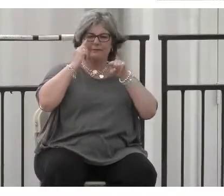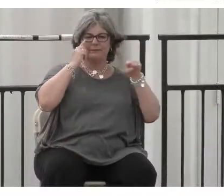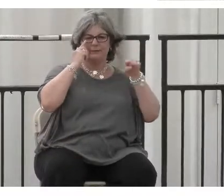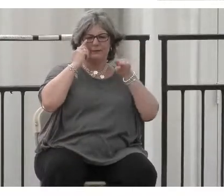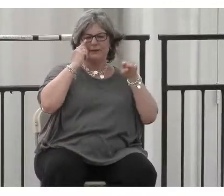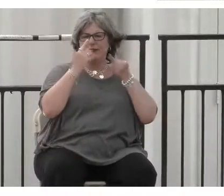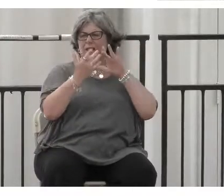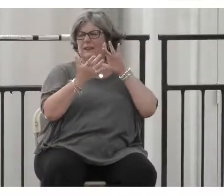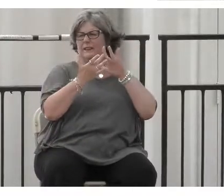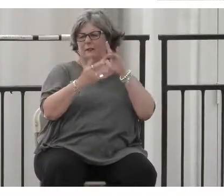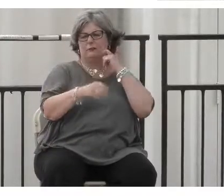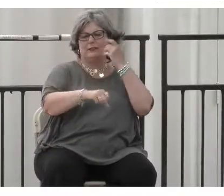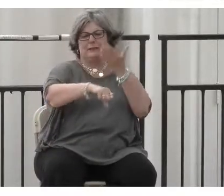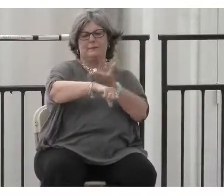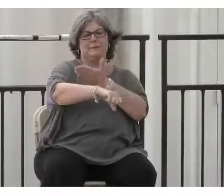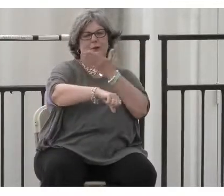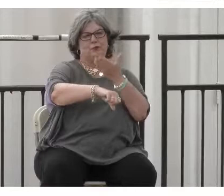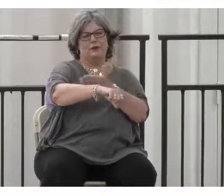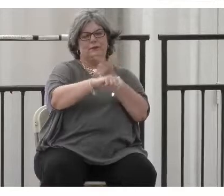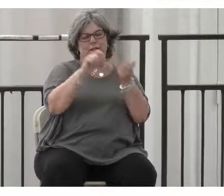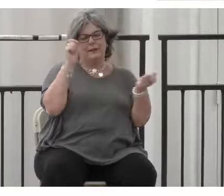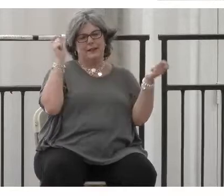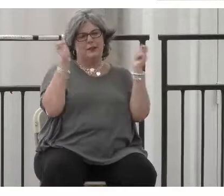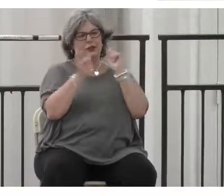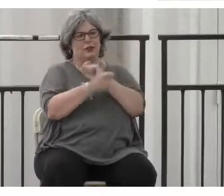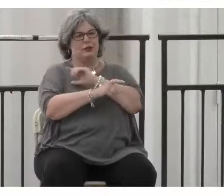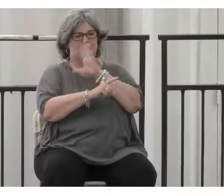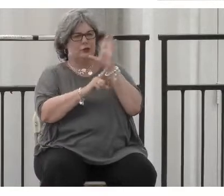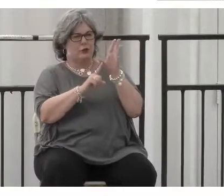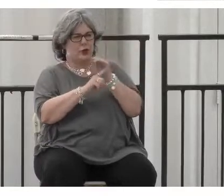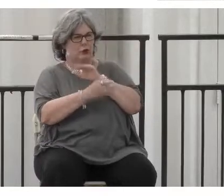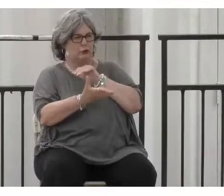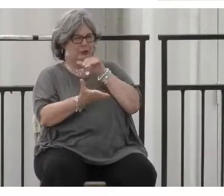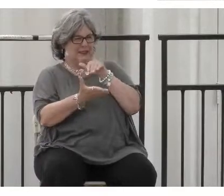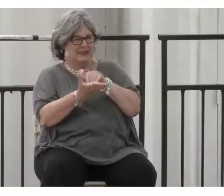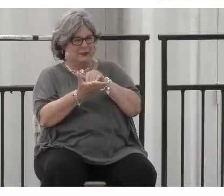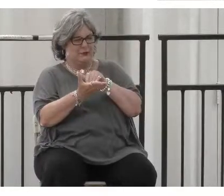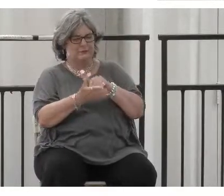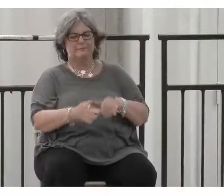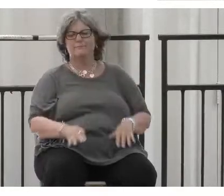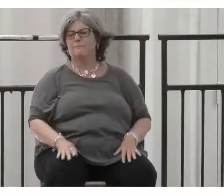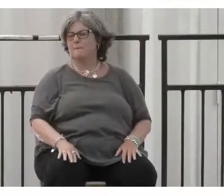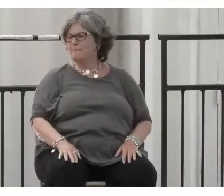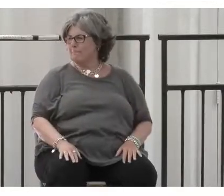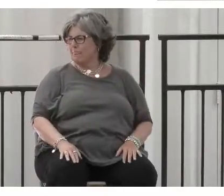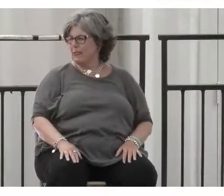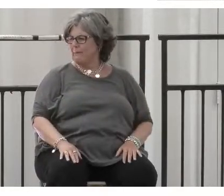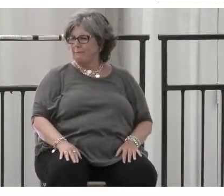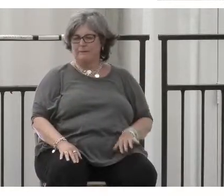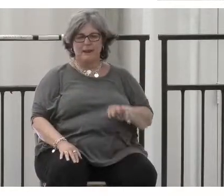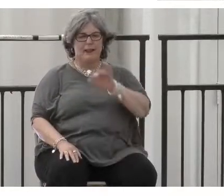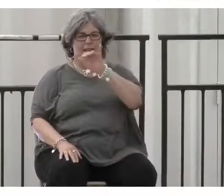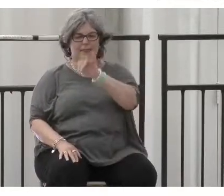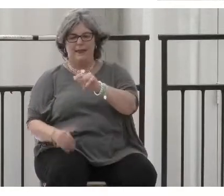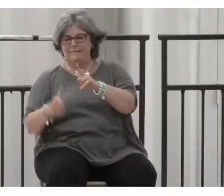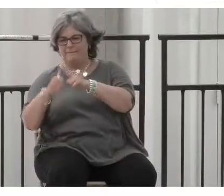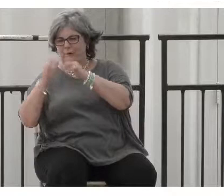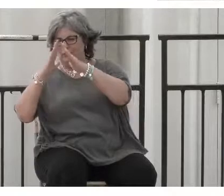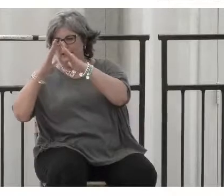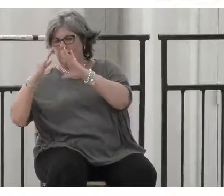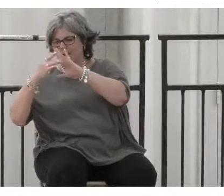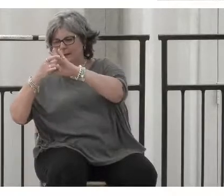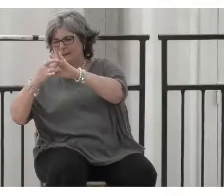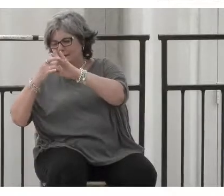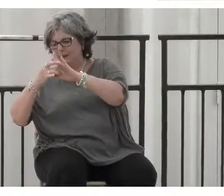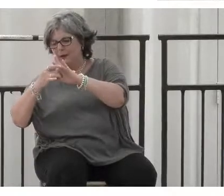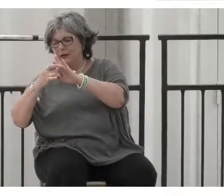has recently been renovated and turned into a cultural center. That house, the Mohammed bin Zayed, it belonged